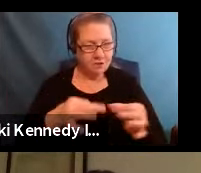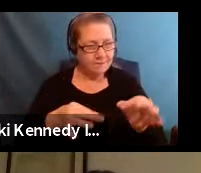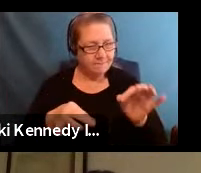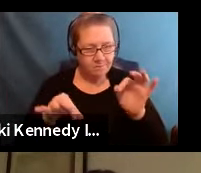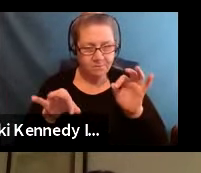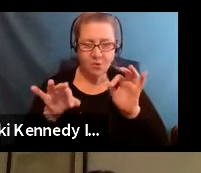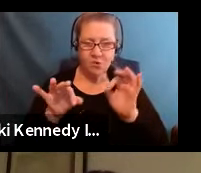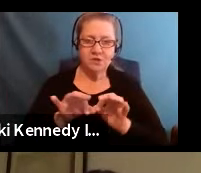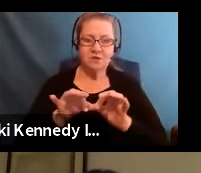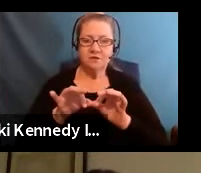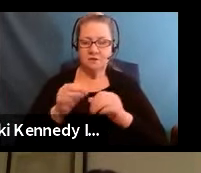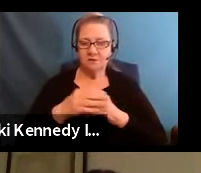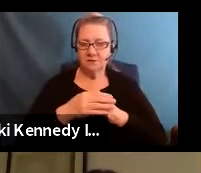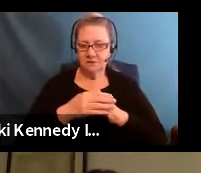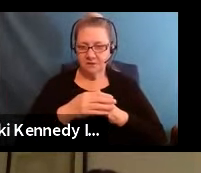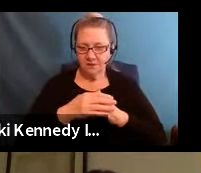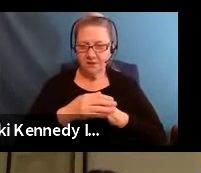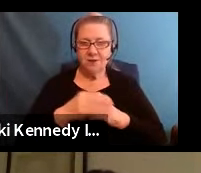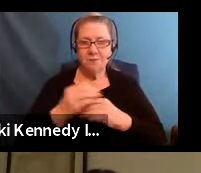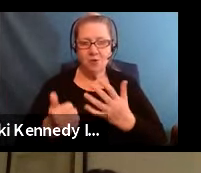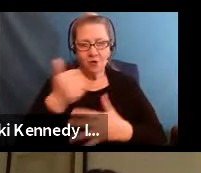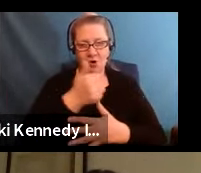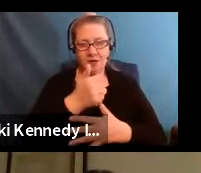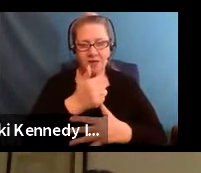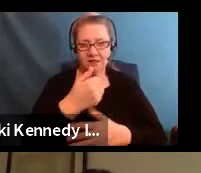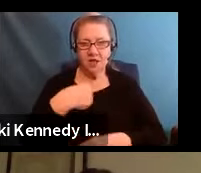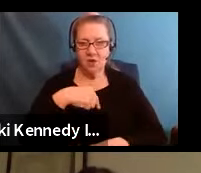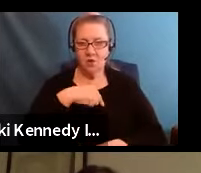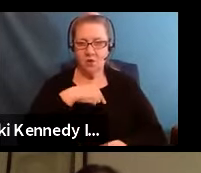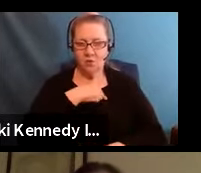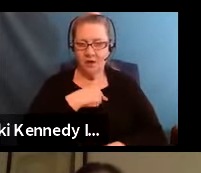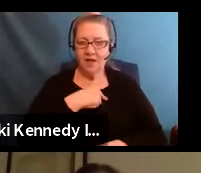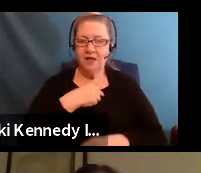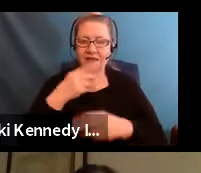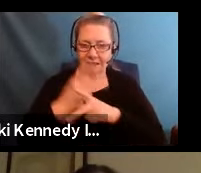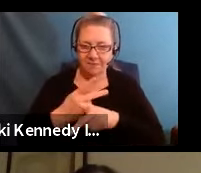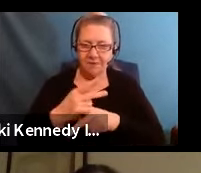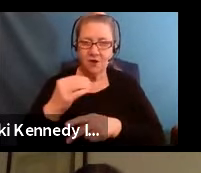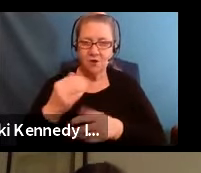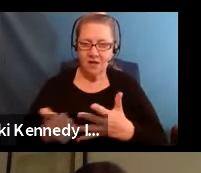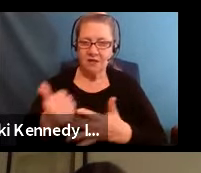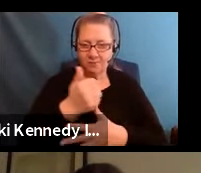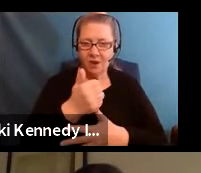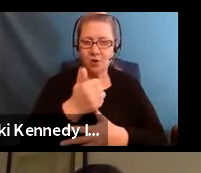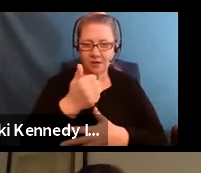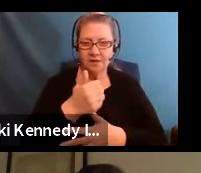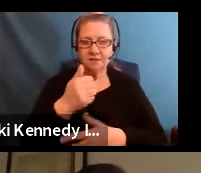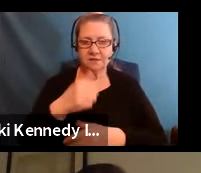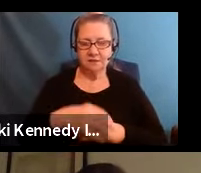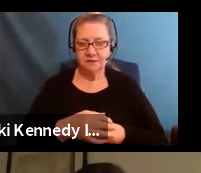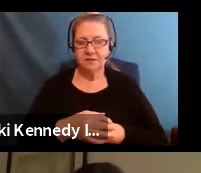as we are moving forward in this work, and we hold those as priorities. And